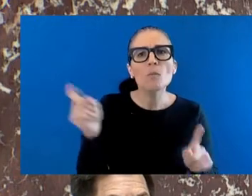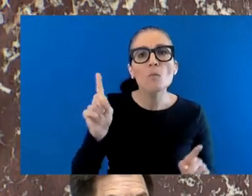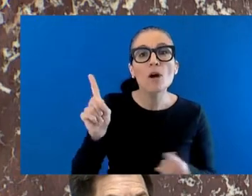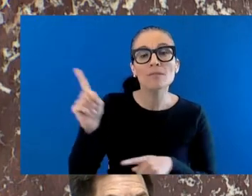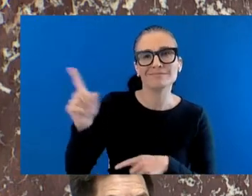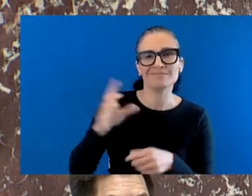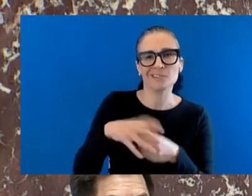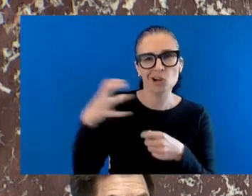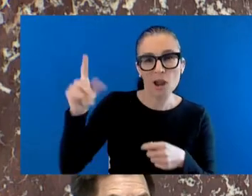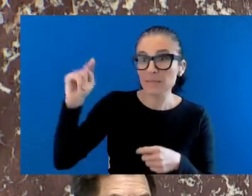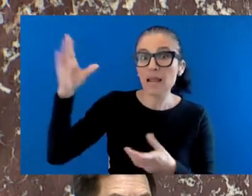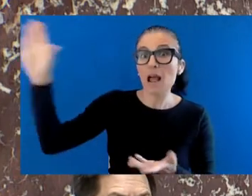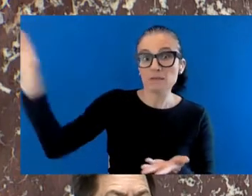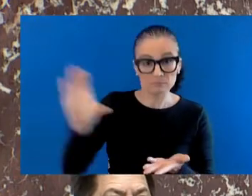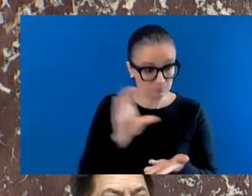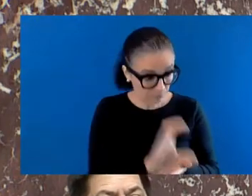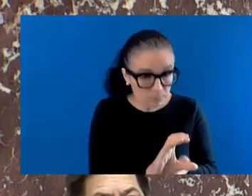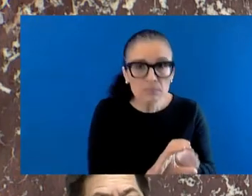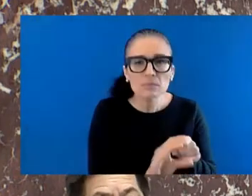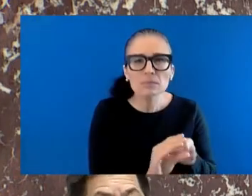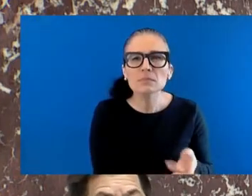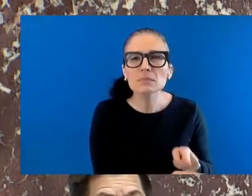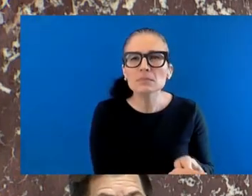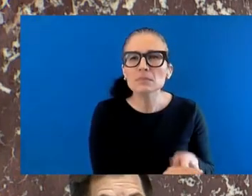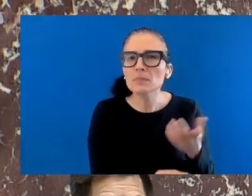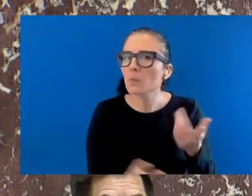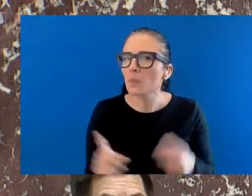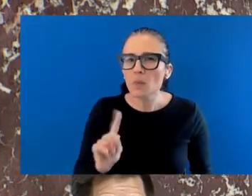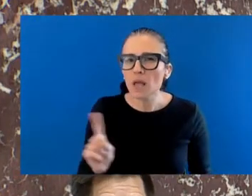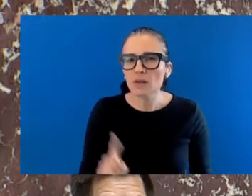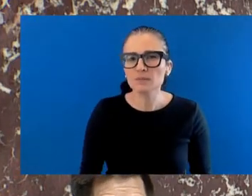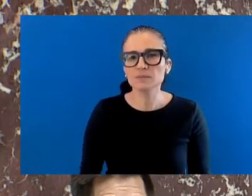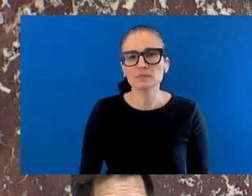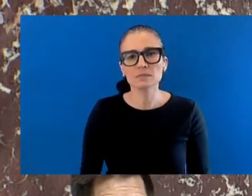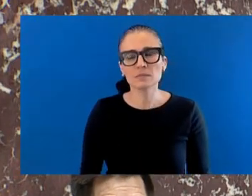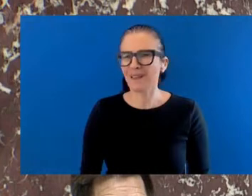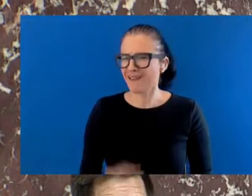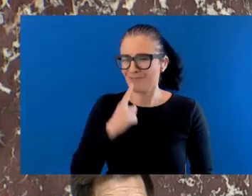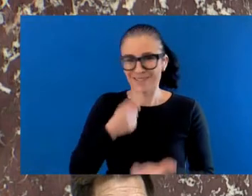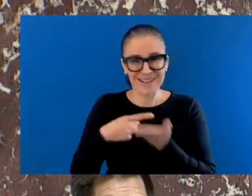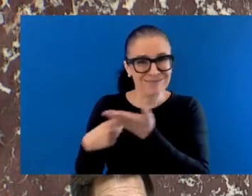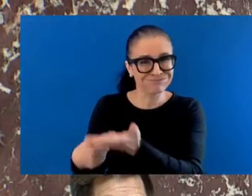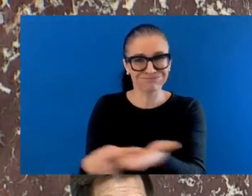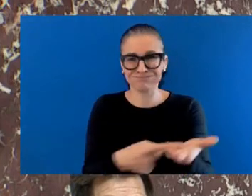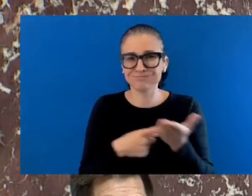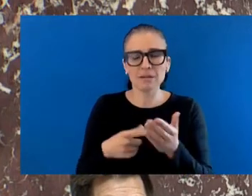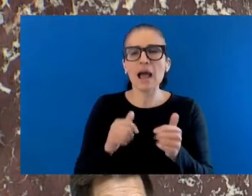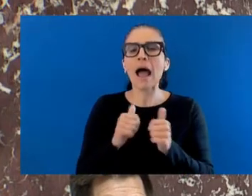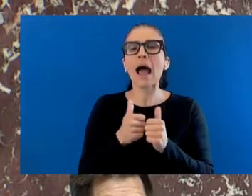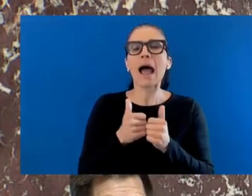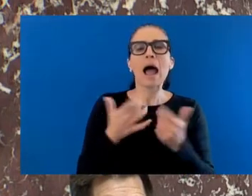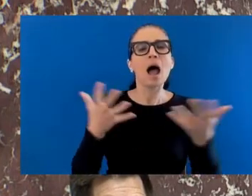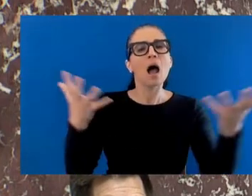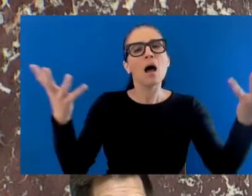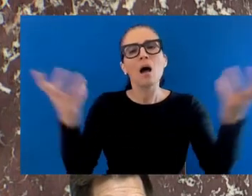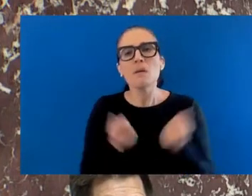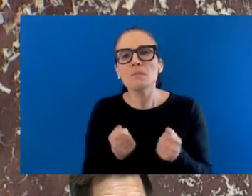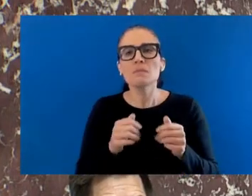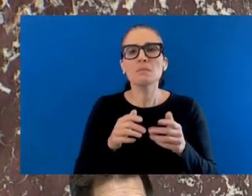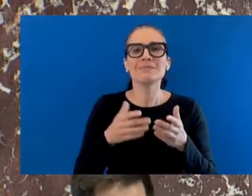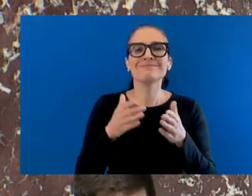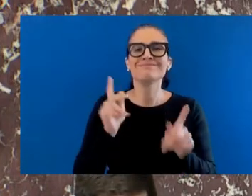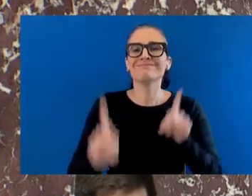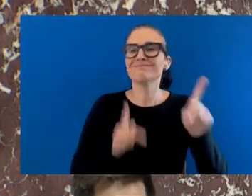it's pretty hard to keep having building public support for a tax if people aren't very confident about how those funds are